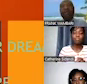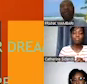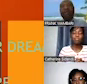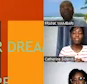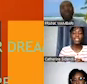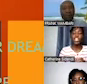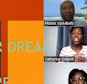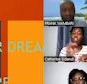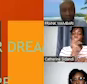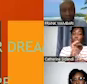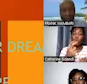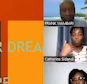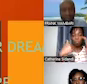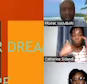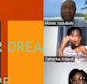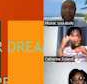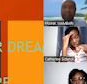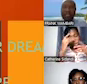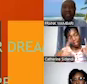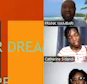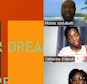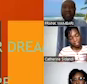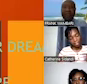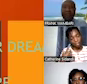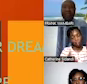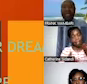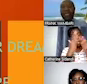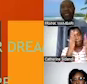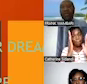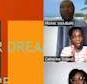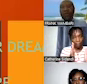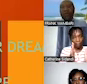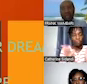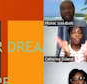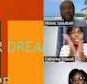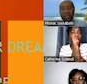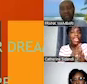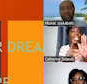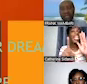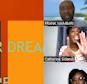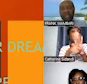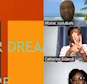professional life helpers and legal